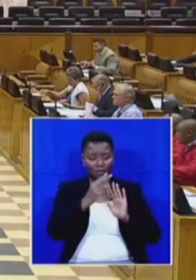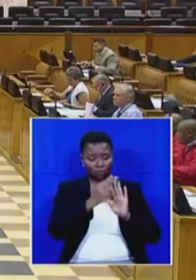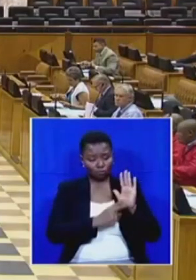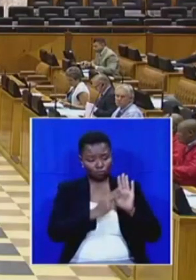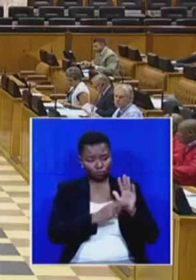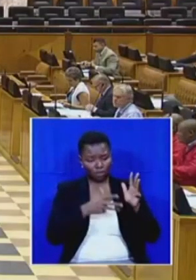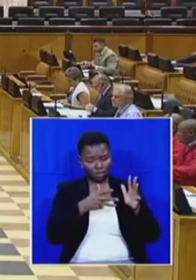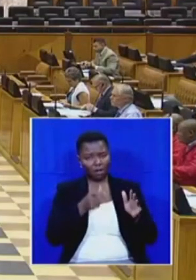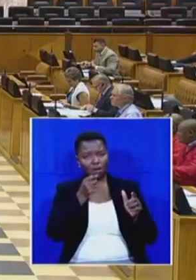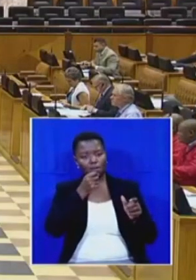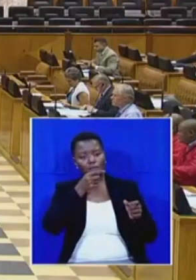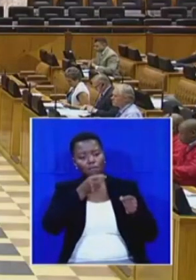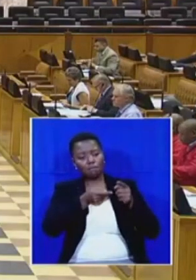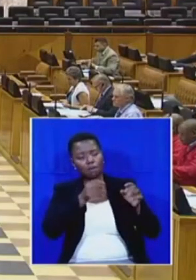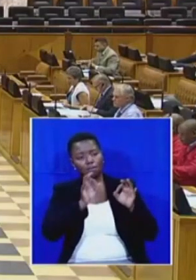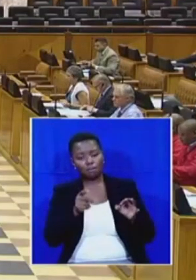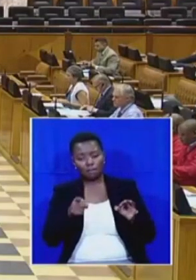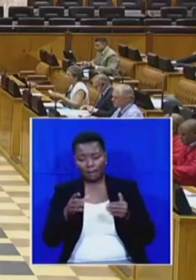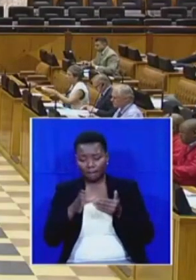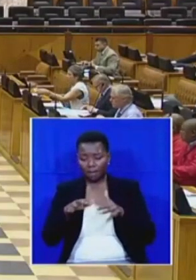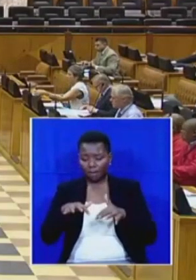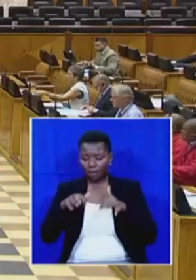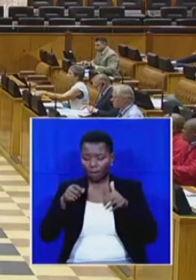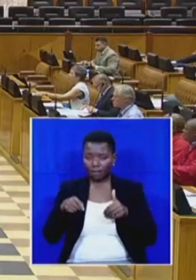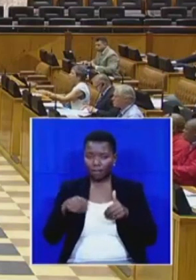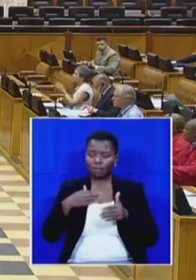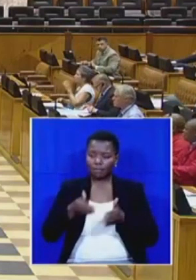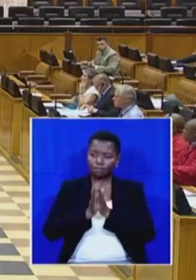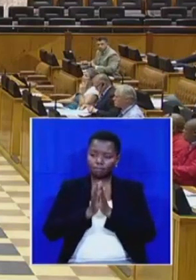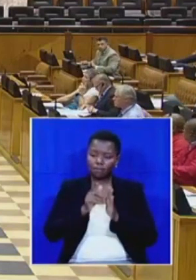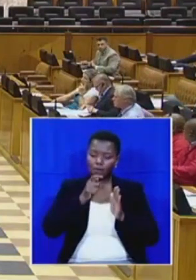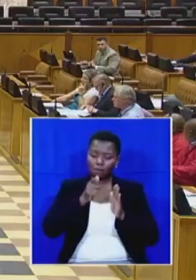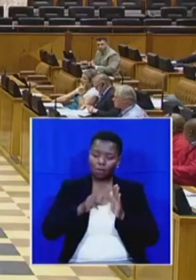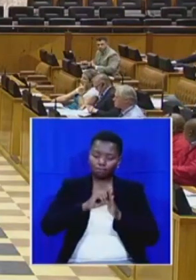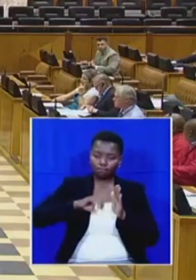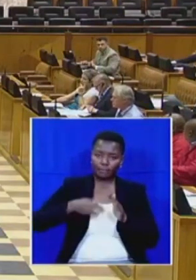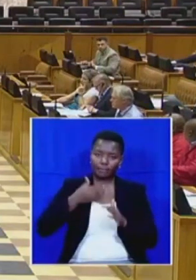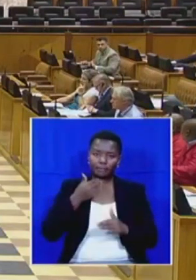casting aspersion of a serving member of this House, and therefore I request him to withdraw.